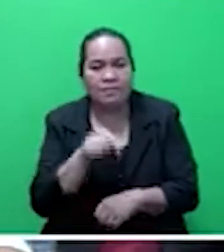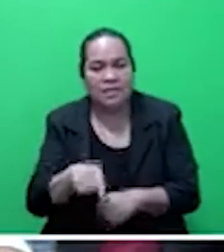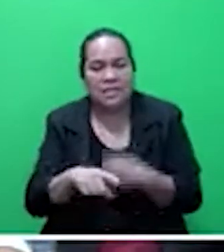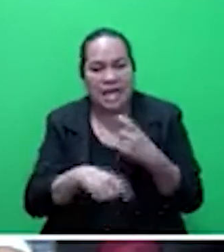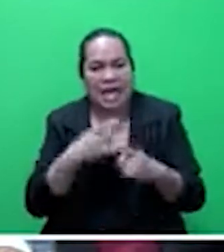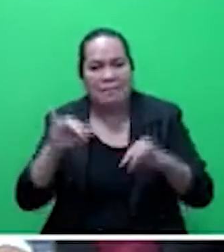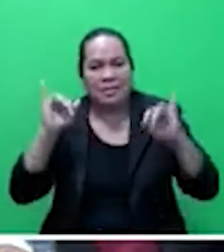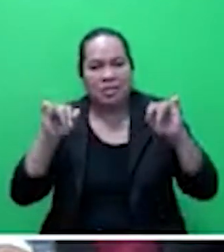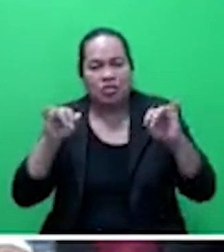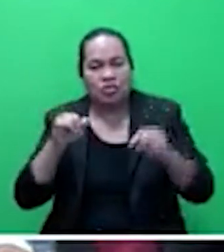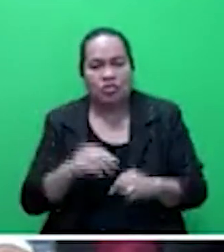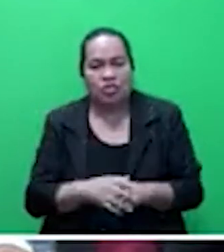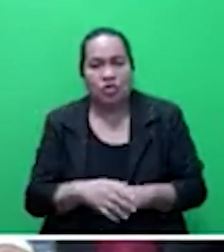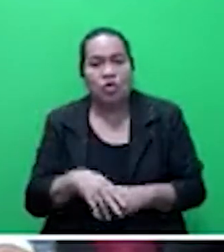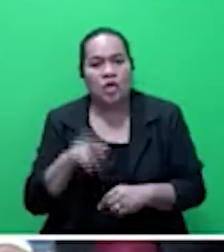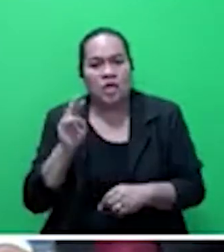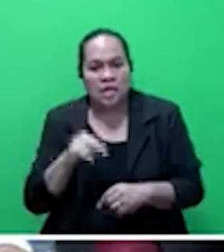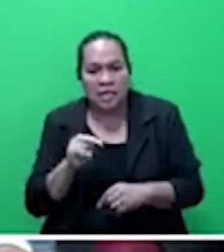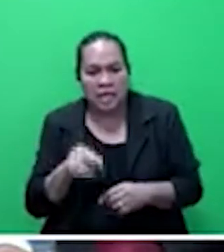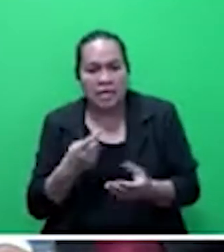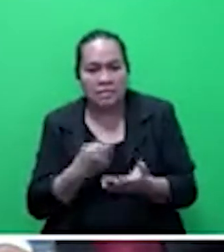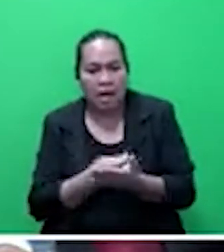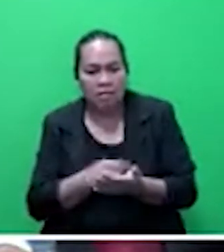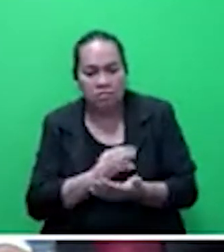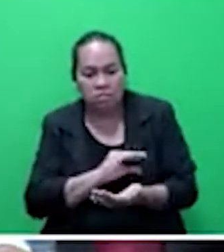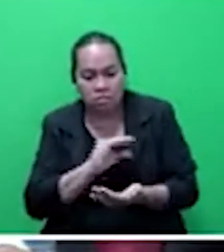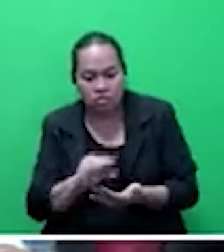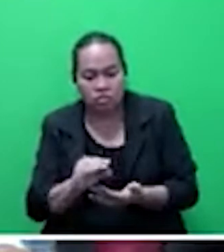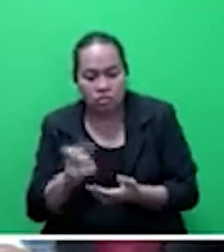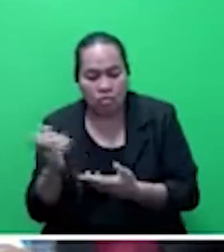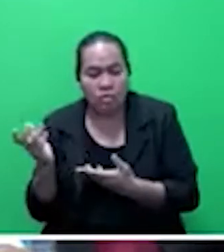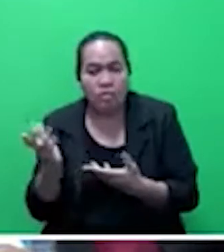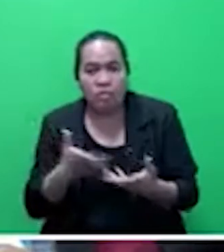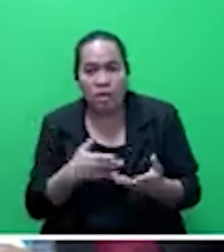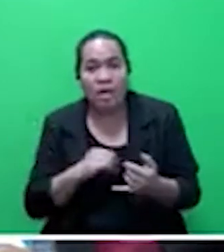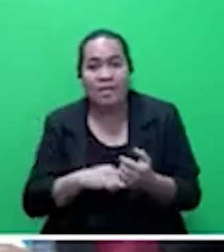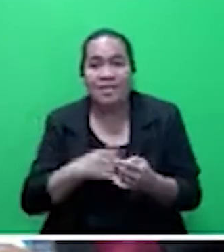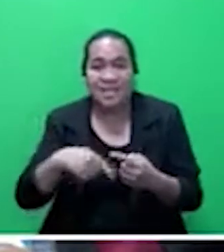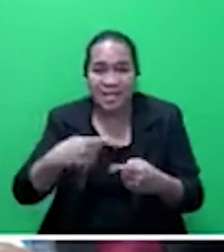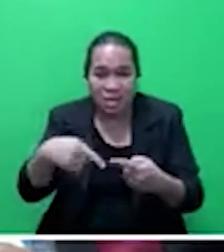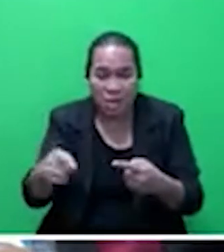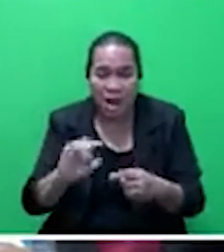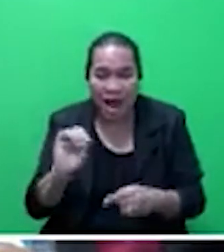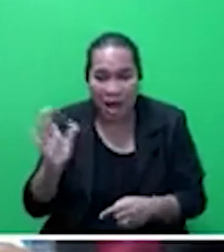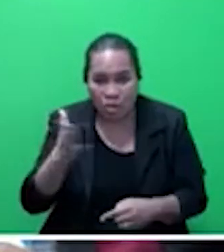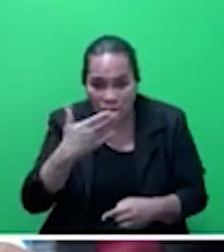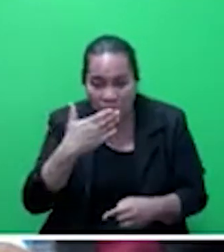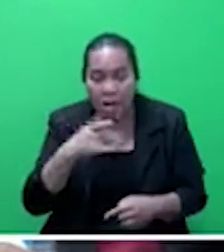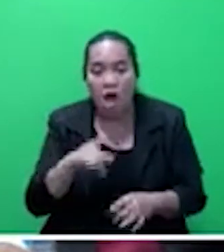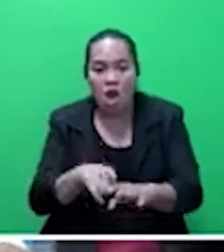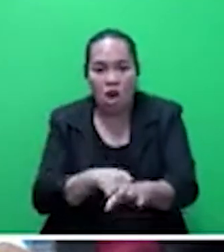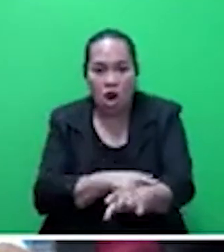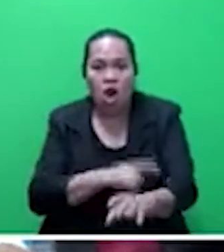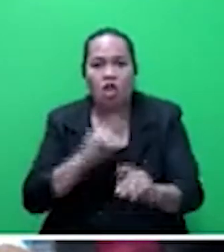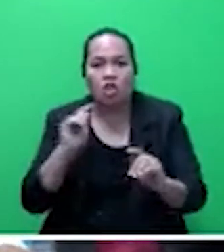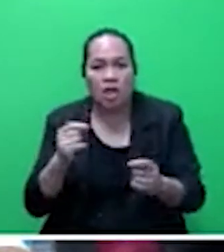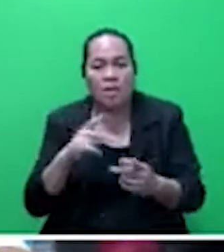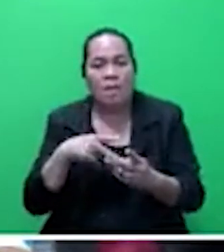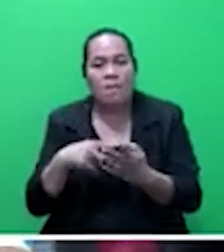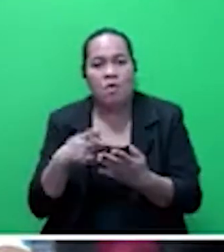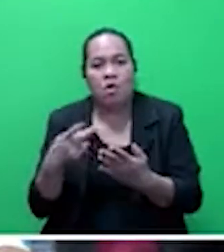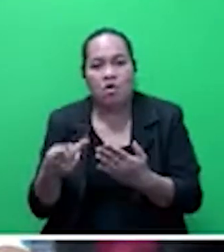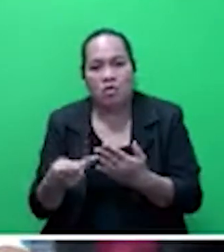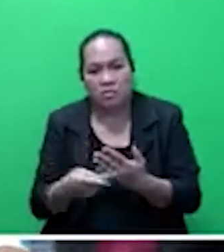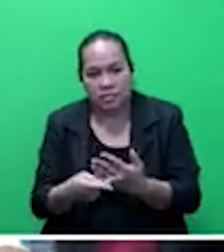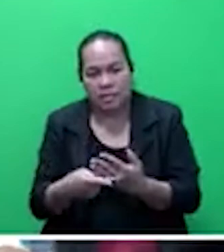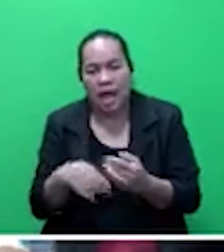to disaster and climate finance to bring about more sustainable outcome, including long-term programmatic